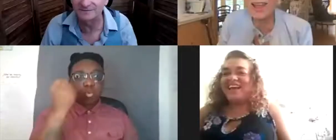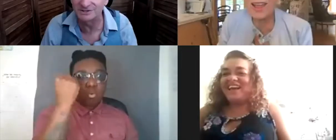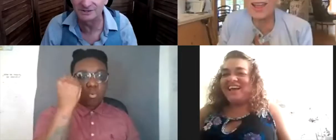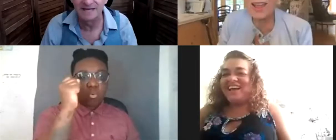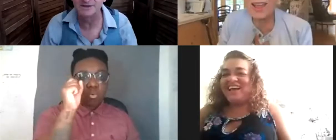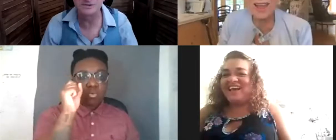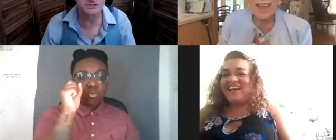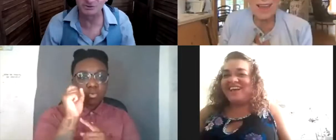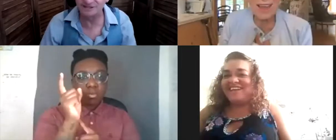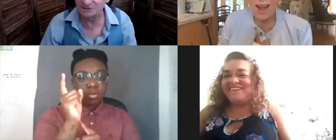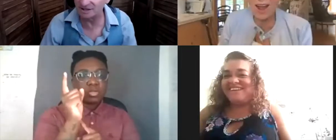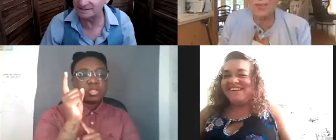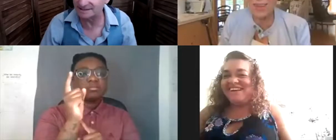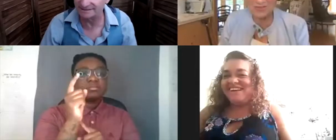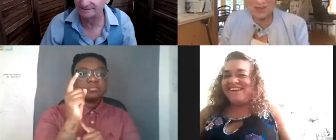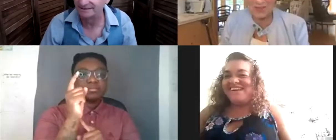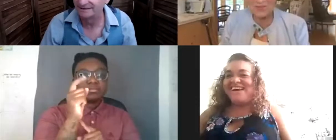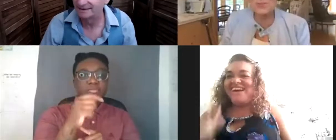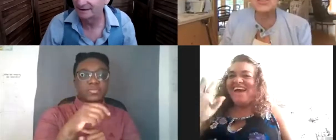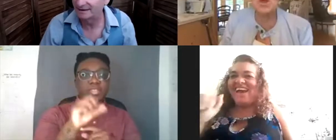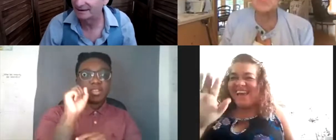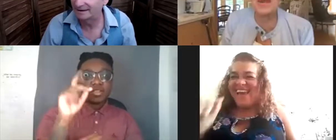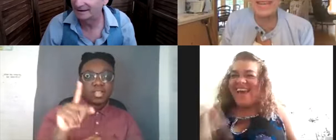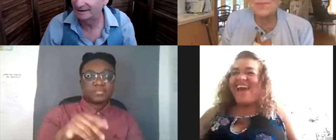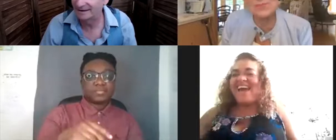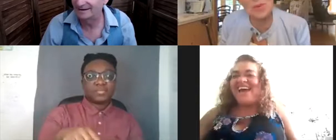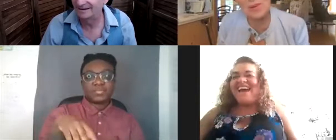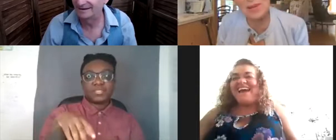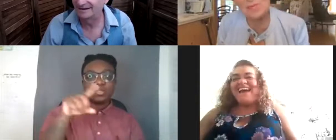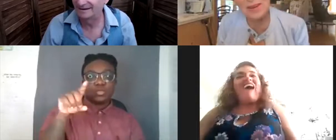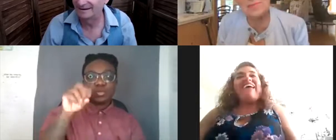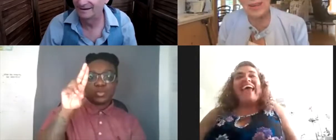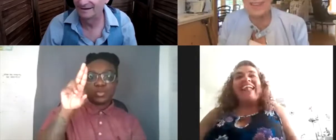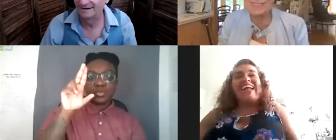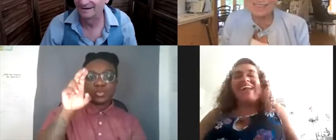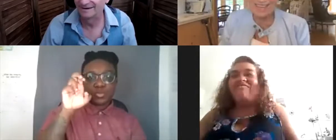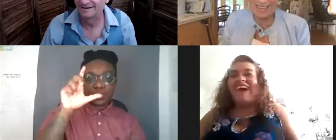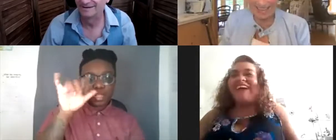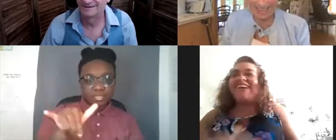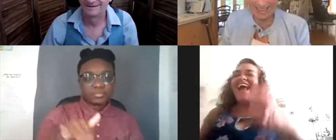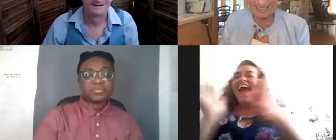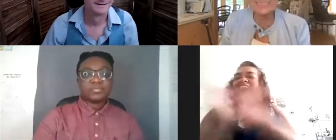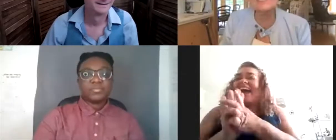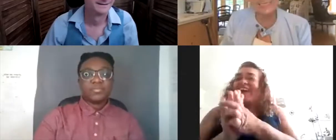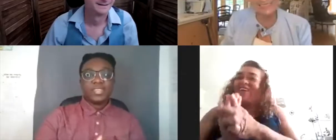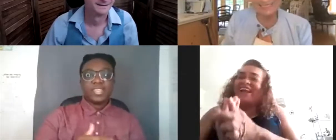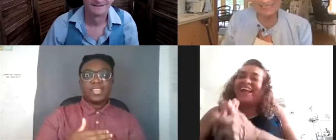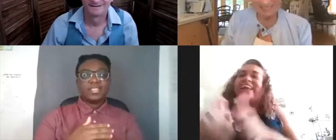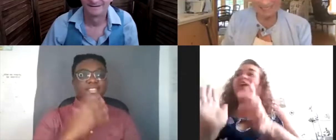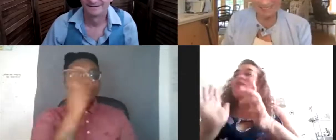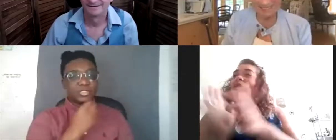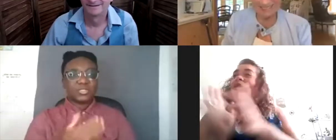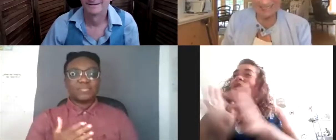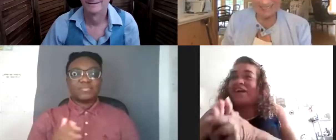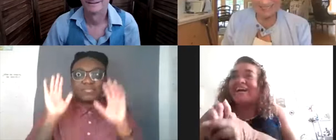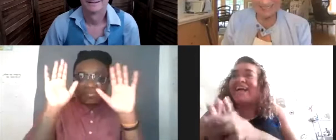spotlight for Zuli. There's Zuli Johnson. Oh, yes. You're so pretty. So pretty, pretty, pretty. Oh, thank you so much. I just wanted to say